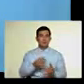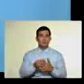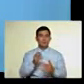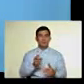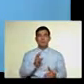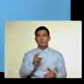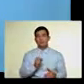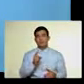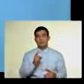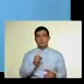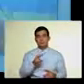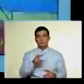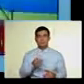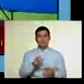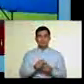bazalt qatlam.